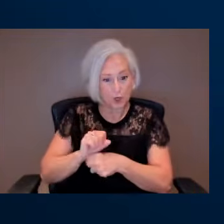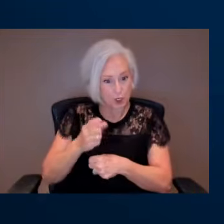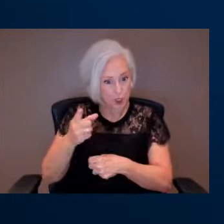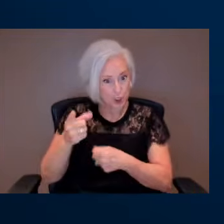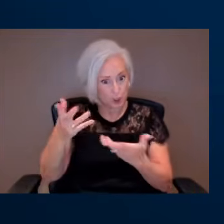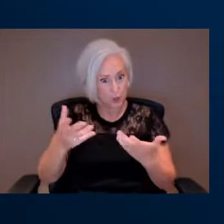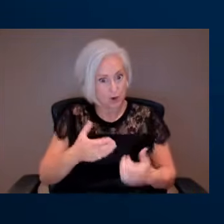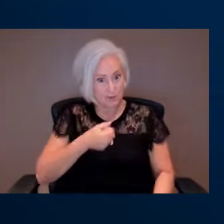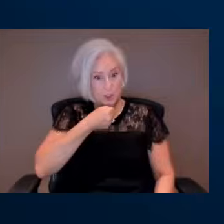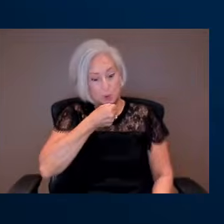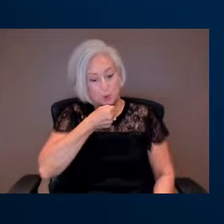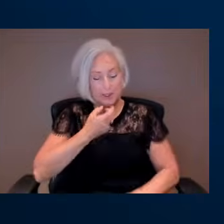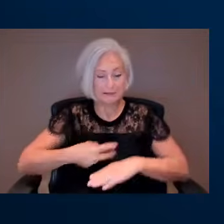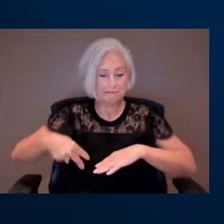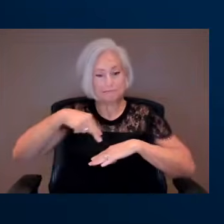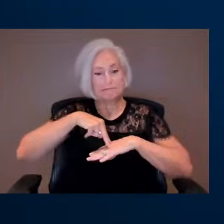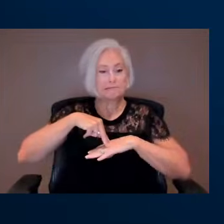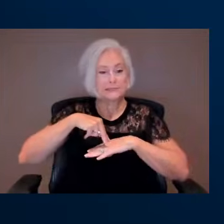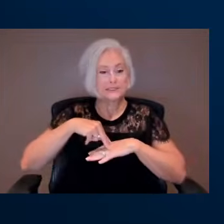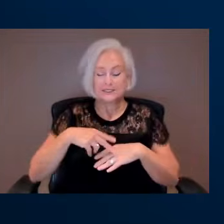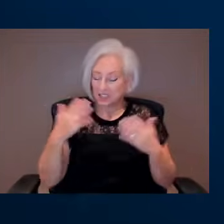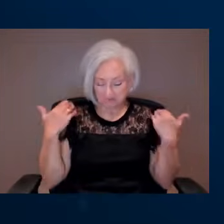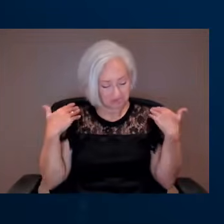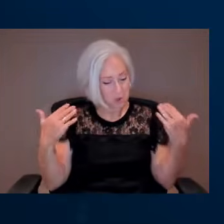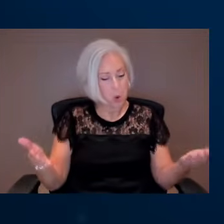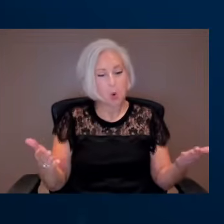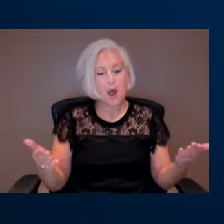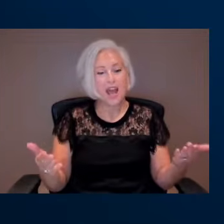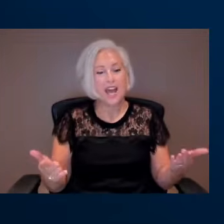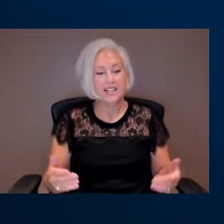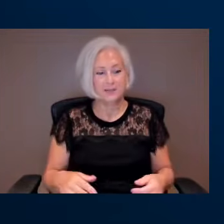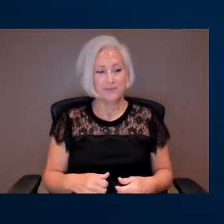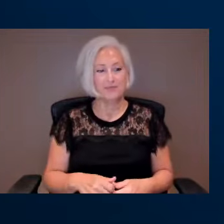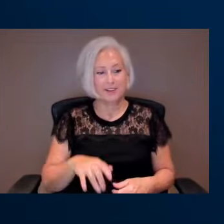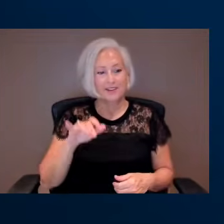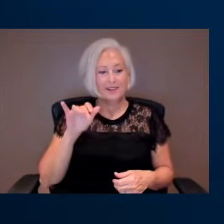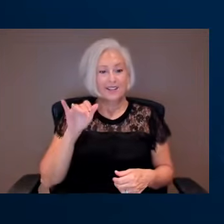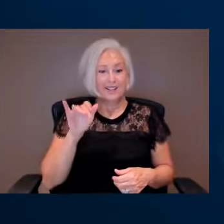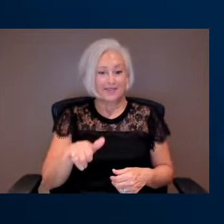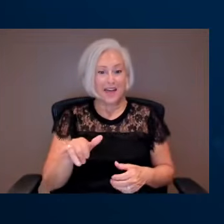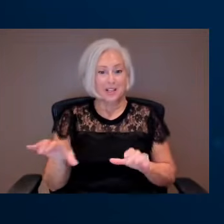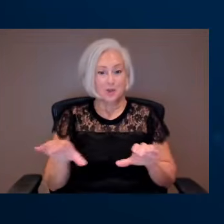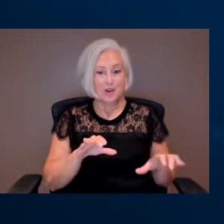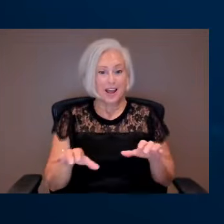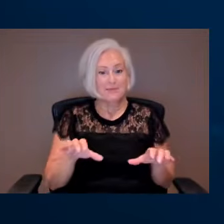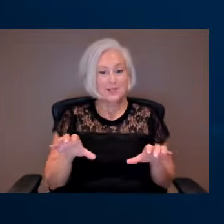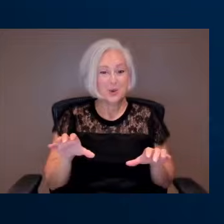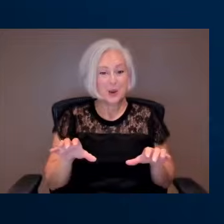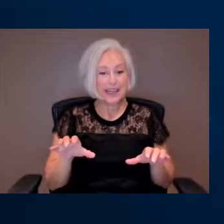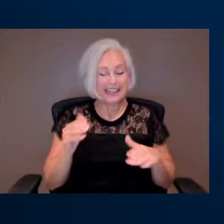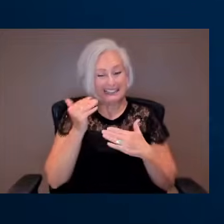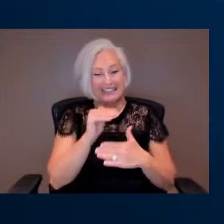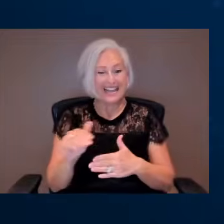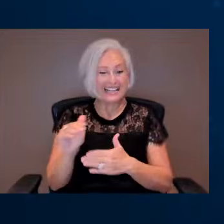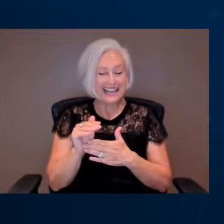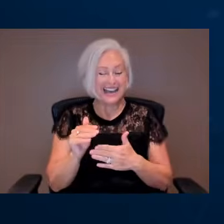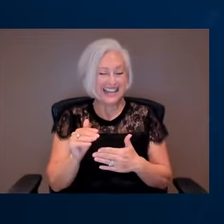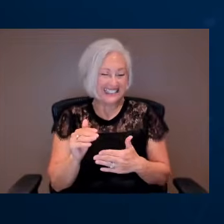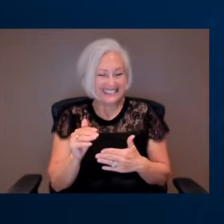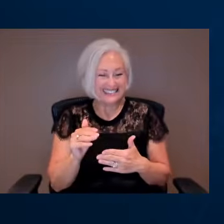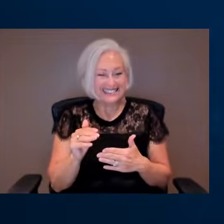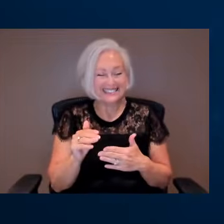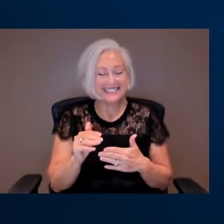do it, I will. And sure enough, he was like, yeah, man, go ahead. And so that's what I've been moonlighting